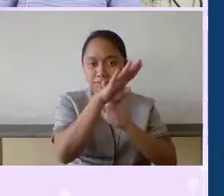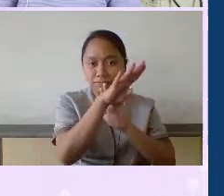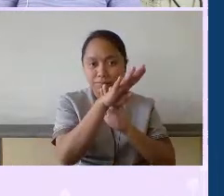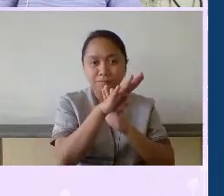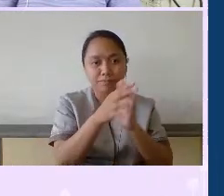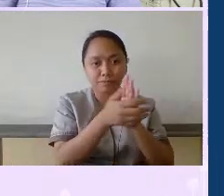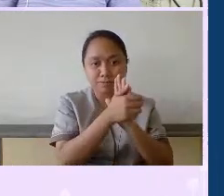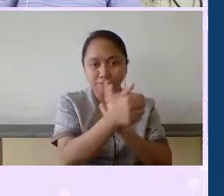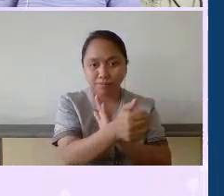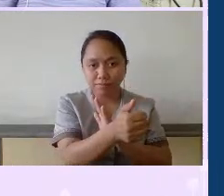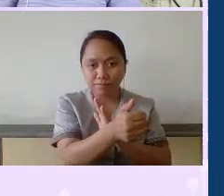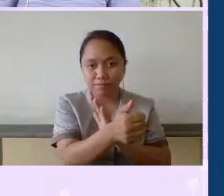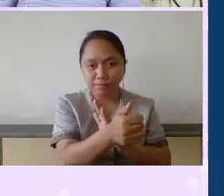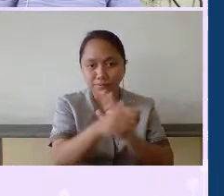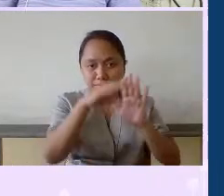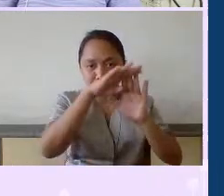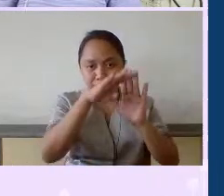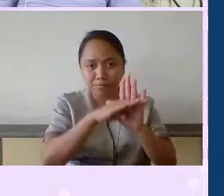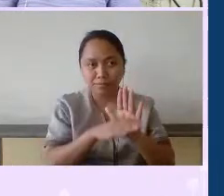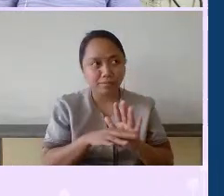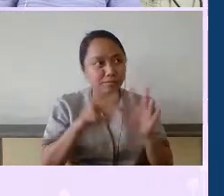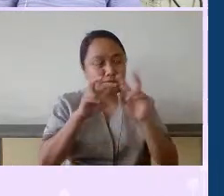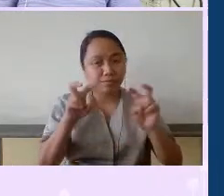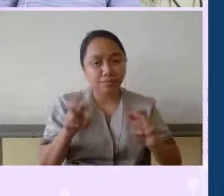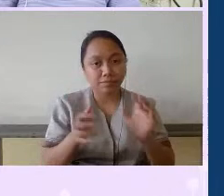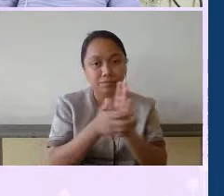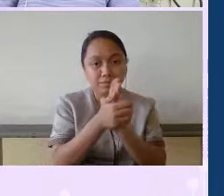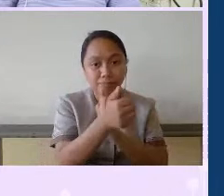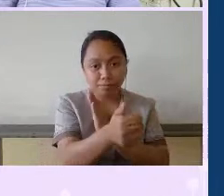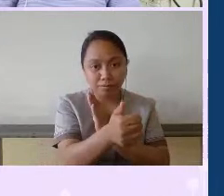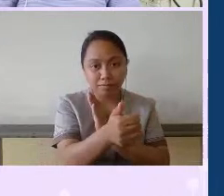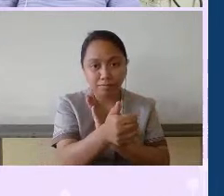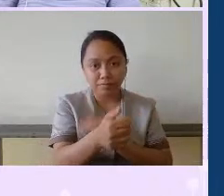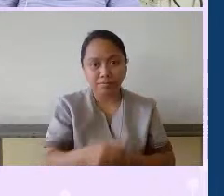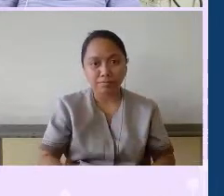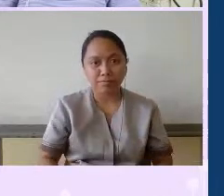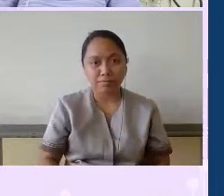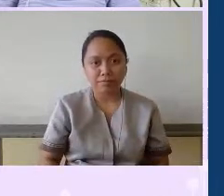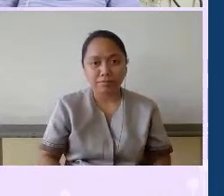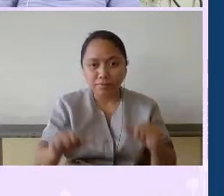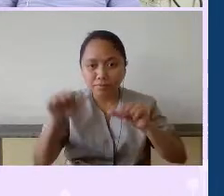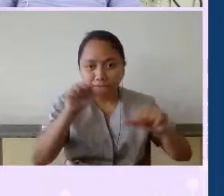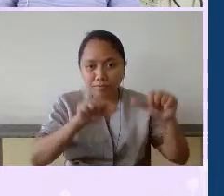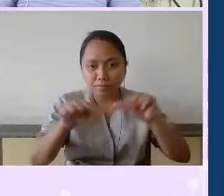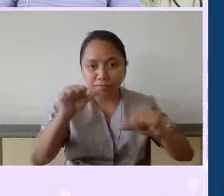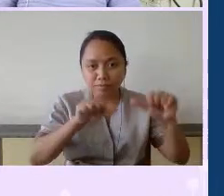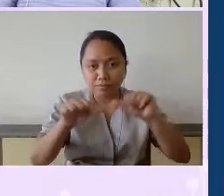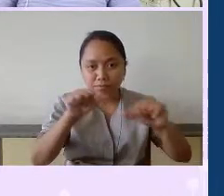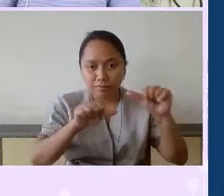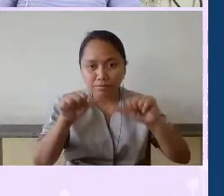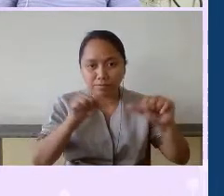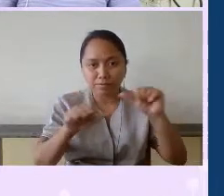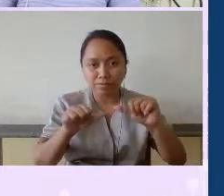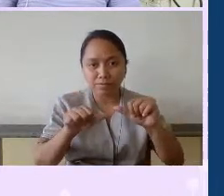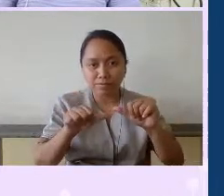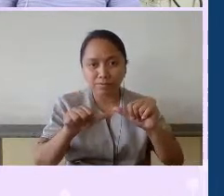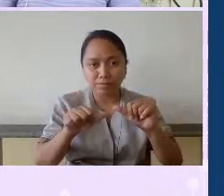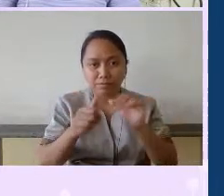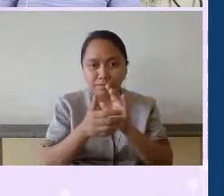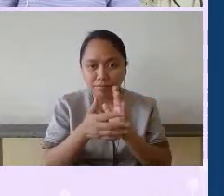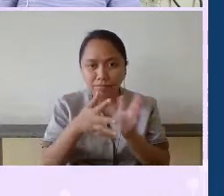hard skills demonstrate the candidate's technical ability to fulfill the job requirements. Isa po ito sa